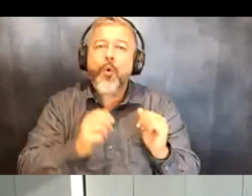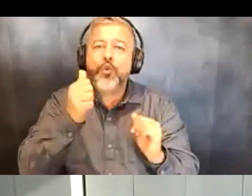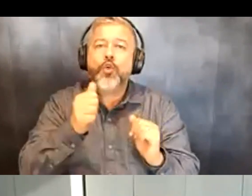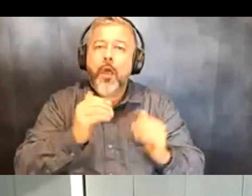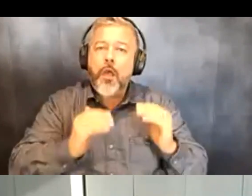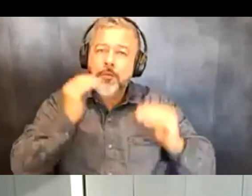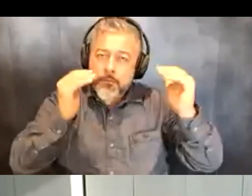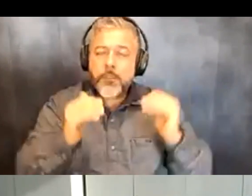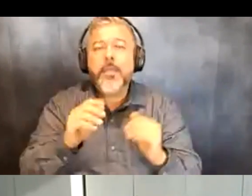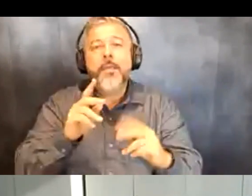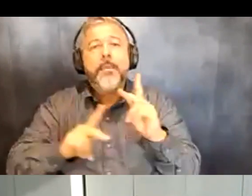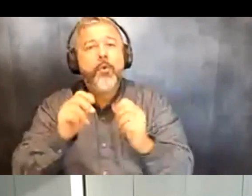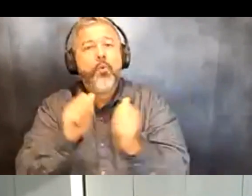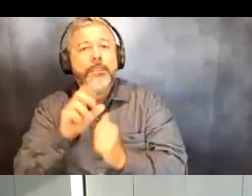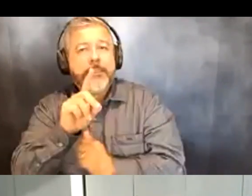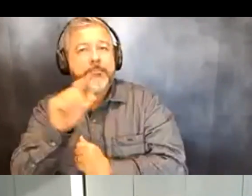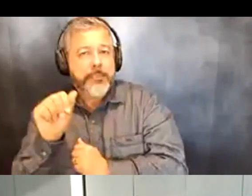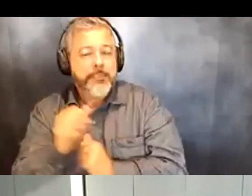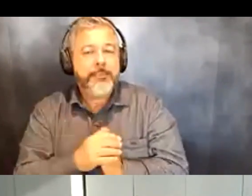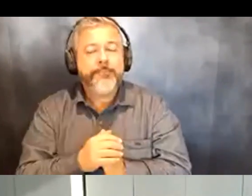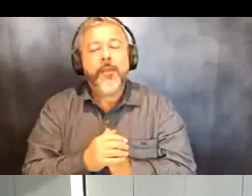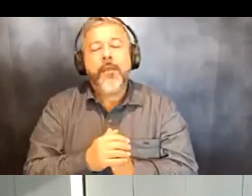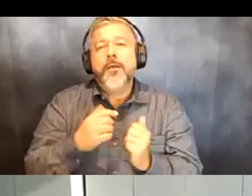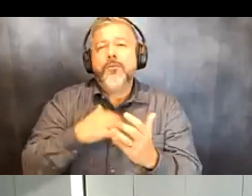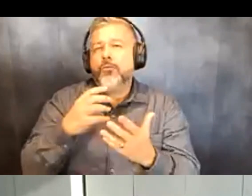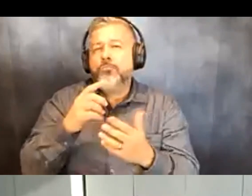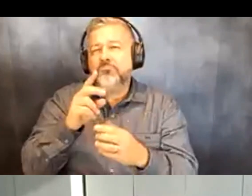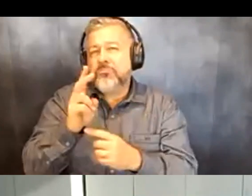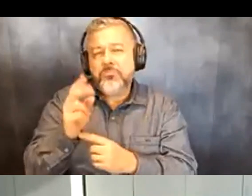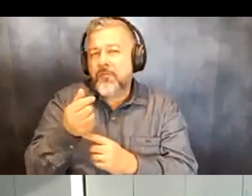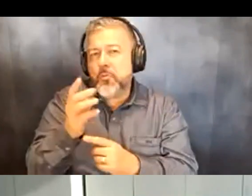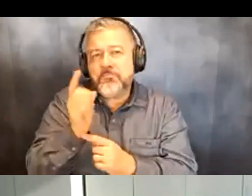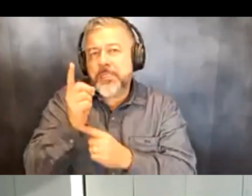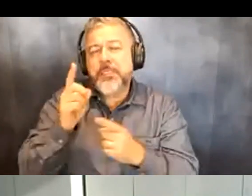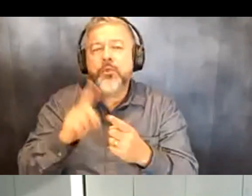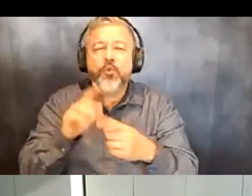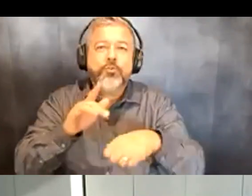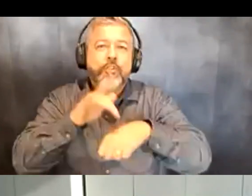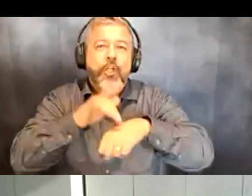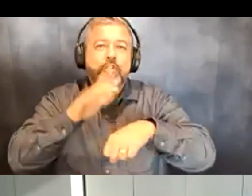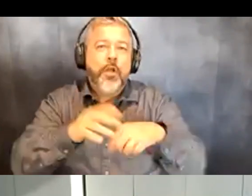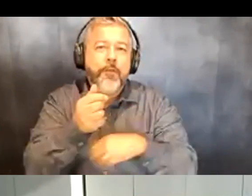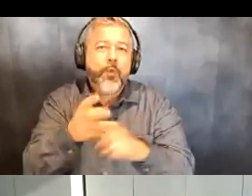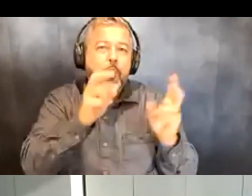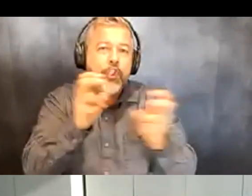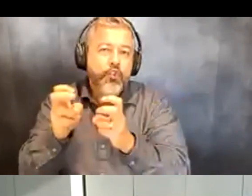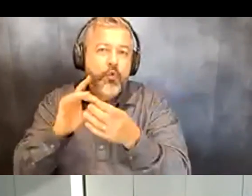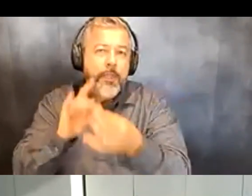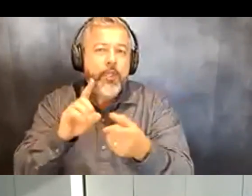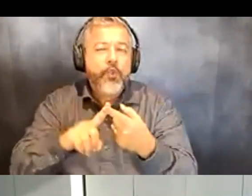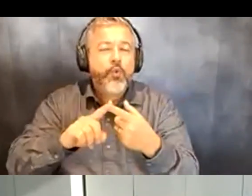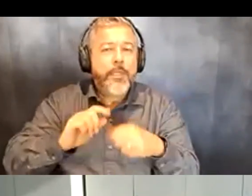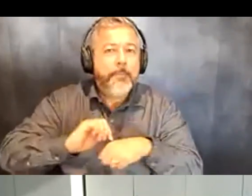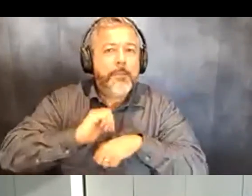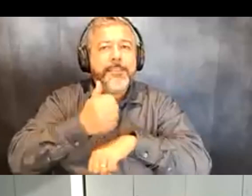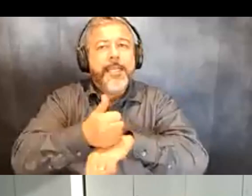individuals with disabilities. And so just want to take a couple minutes to touch on issues related to